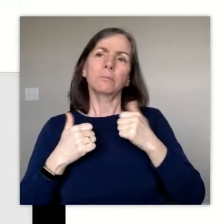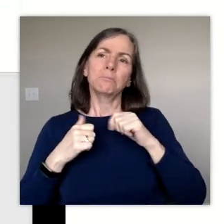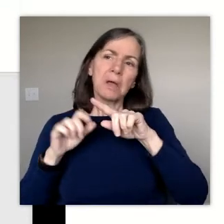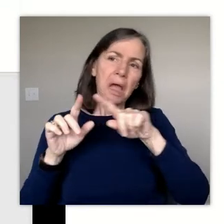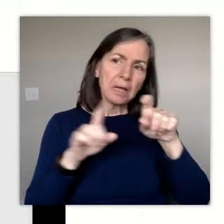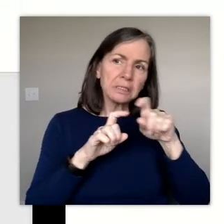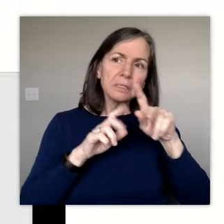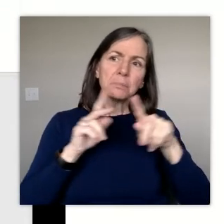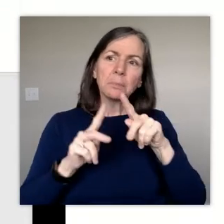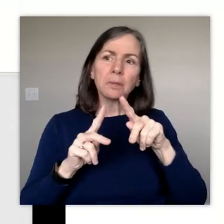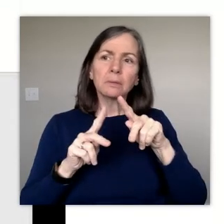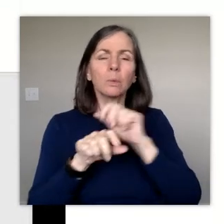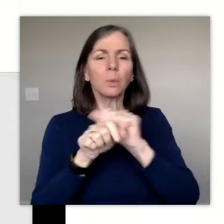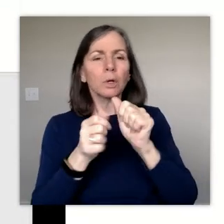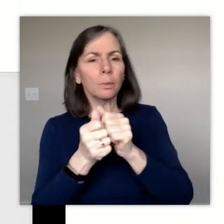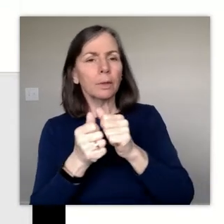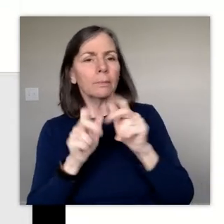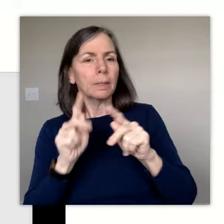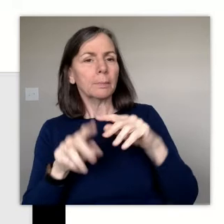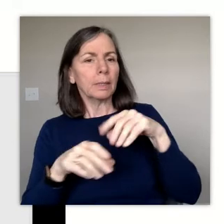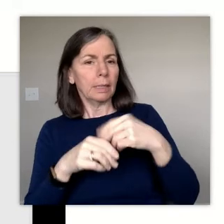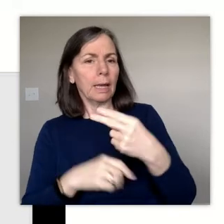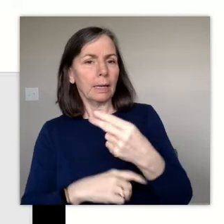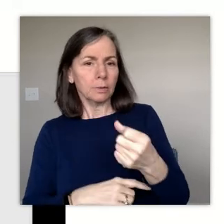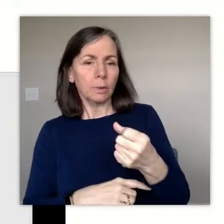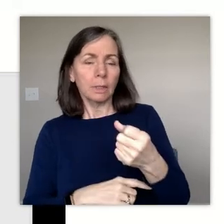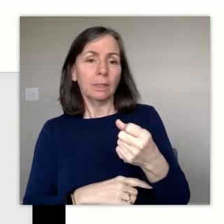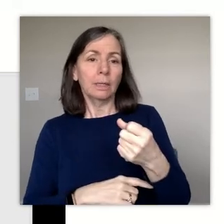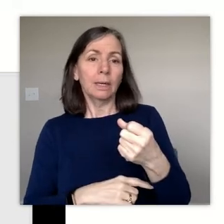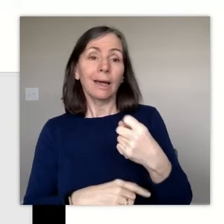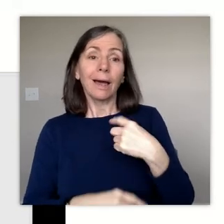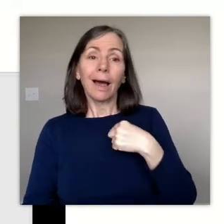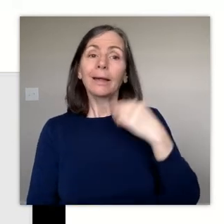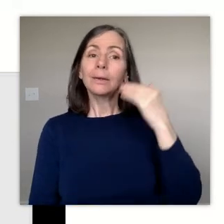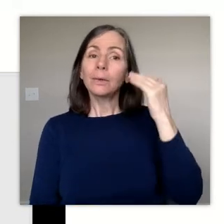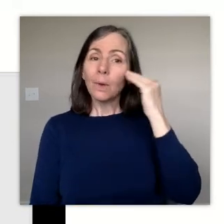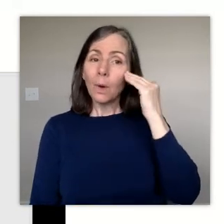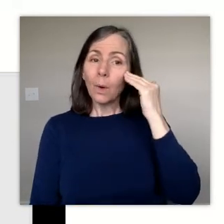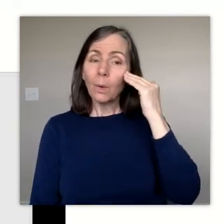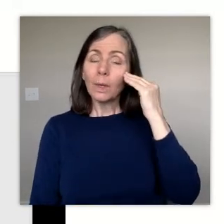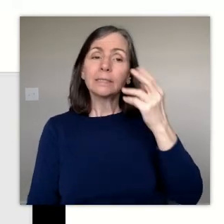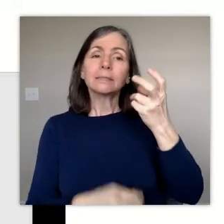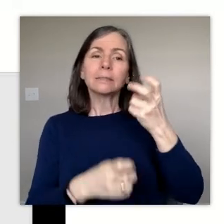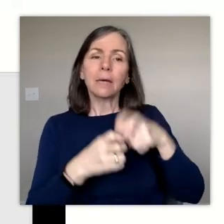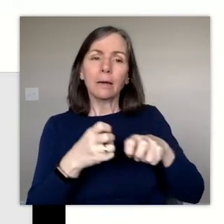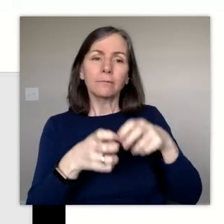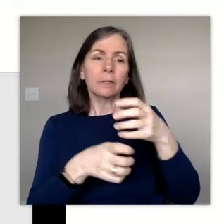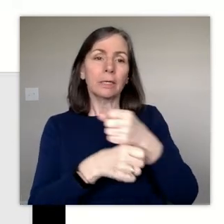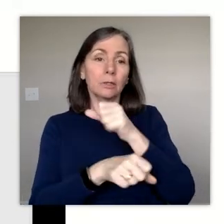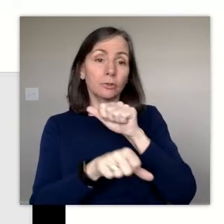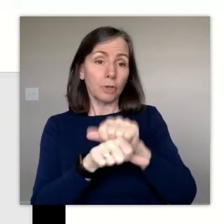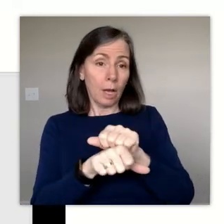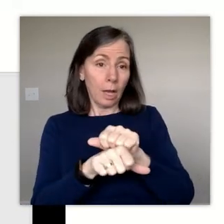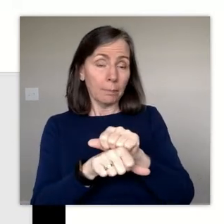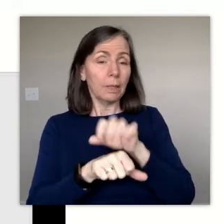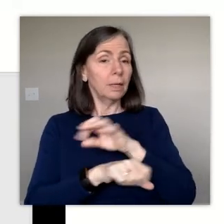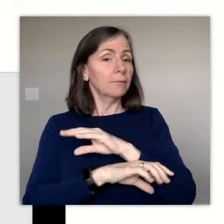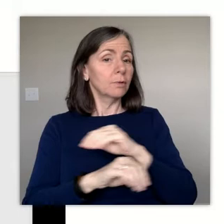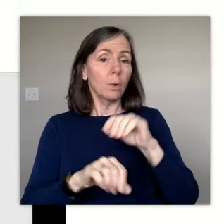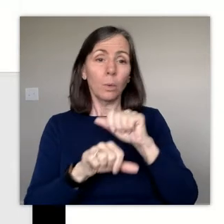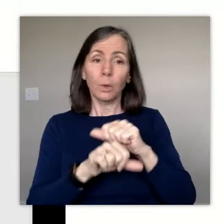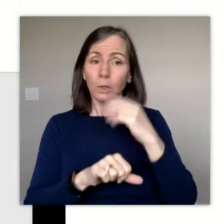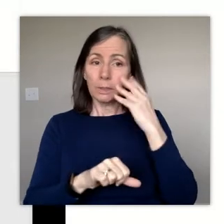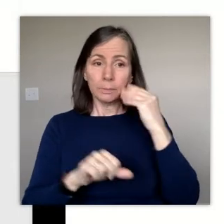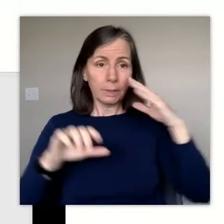high schoolers, and that is that it is hard to get a job if you don't have work experience. However, if you do not have